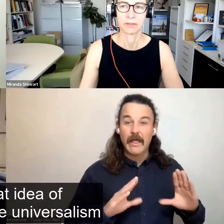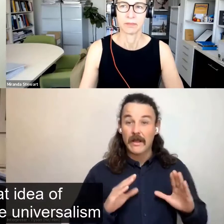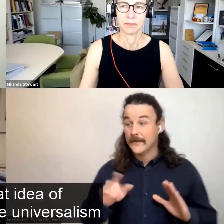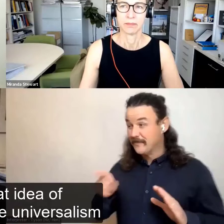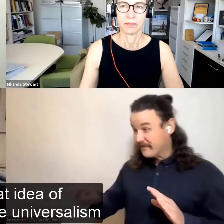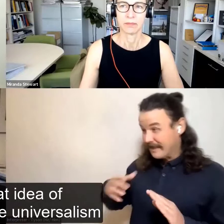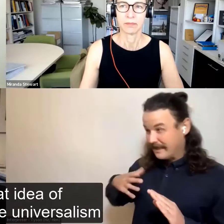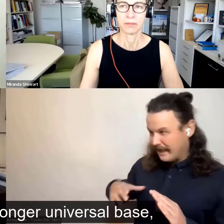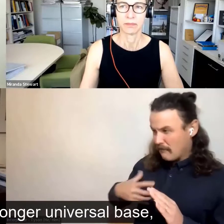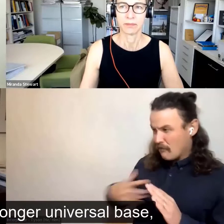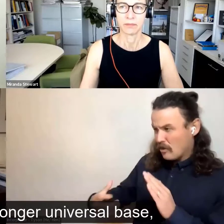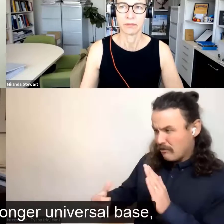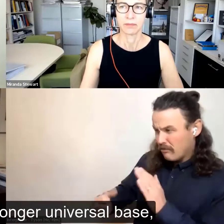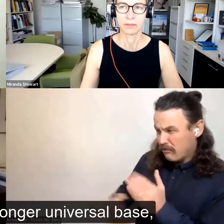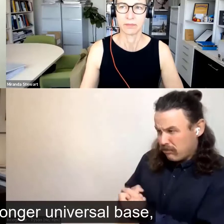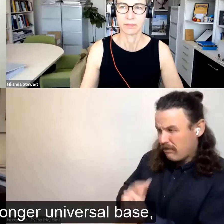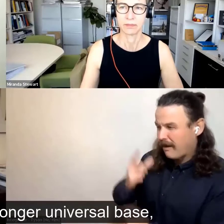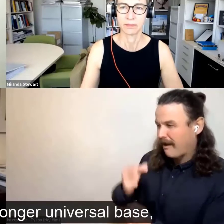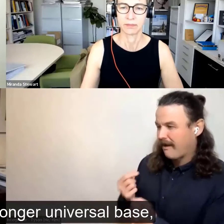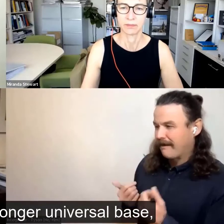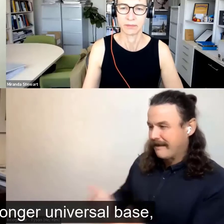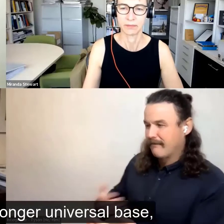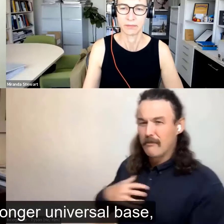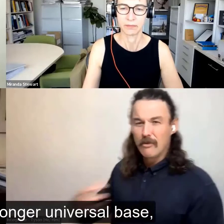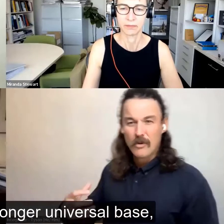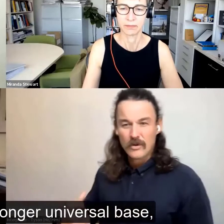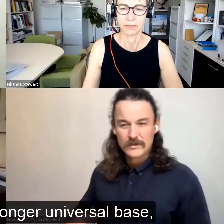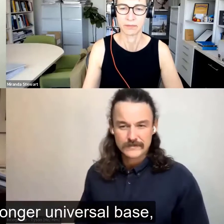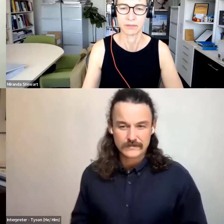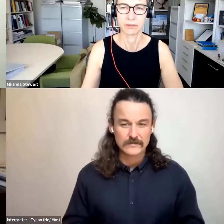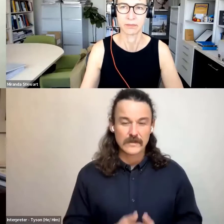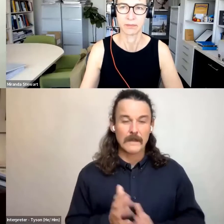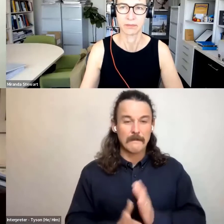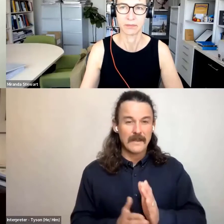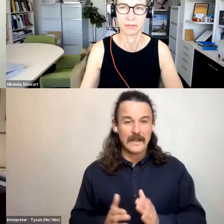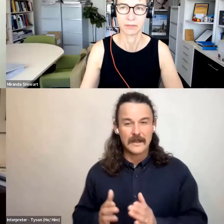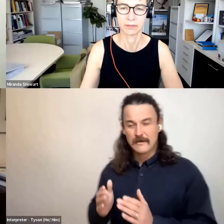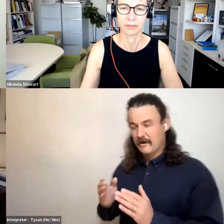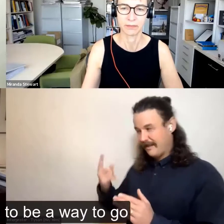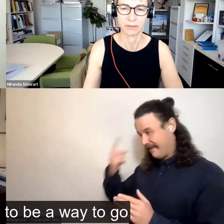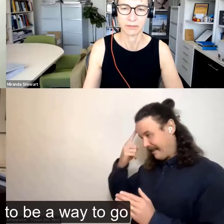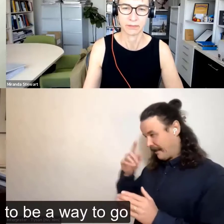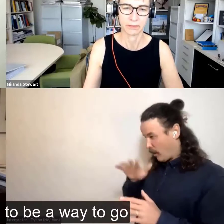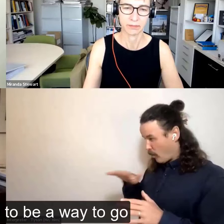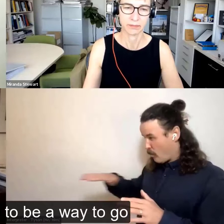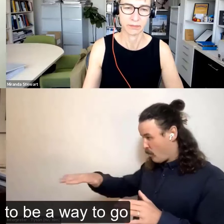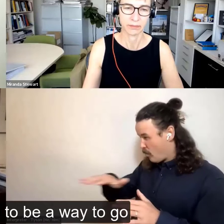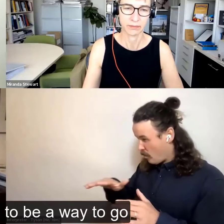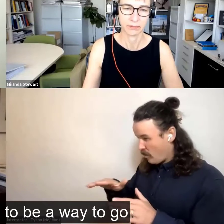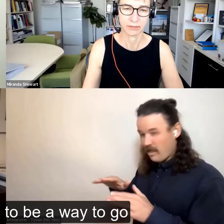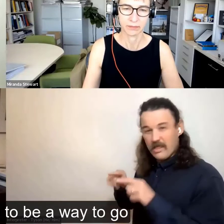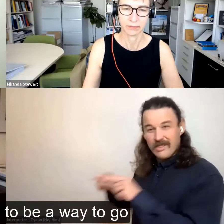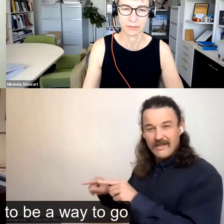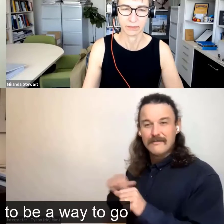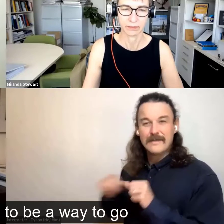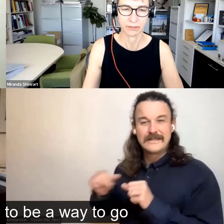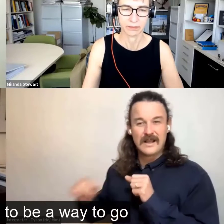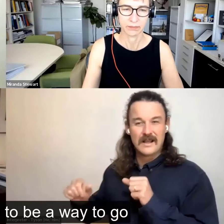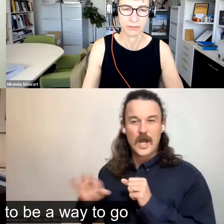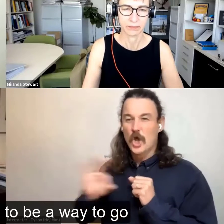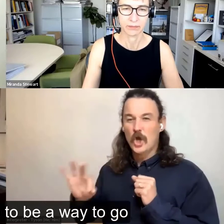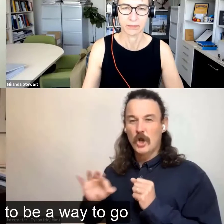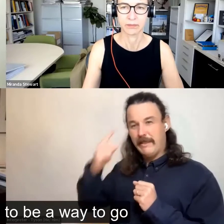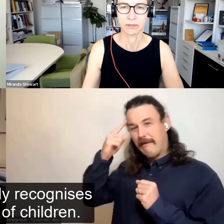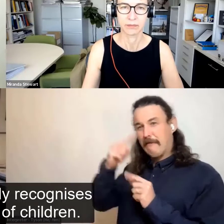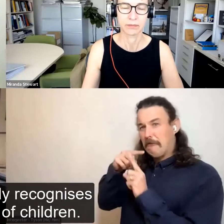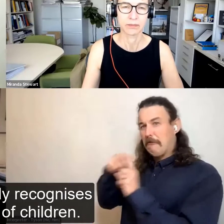proportionate universalism or targeting on a stronger universal base, it appears to me to be